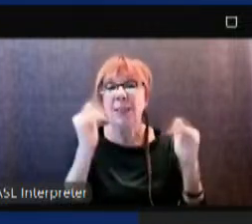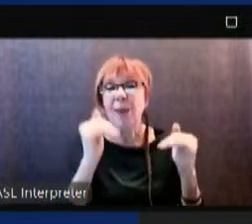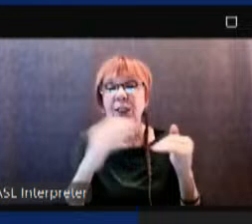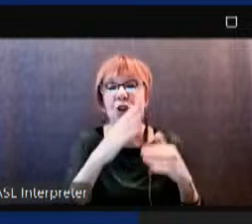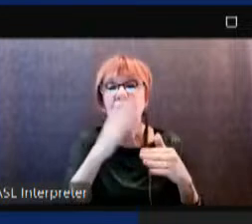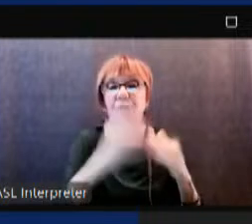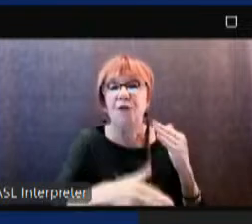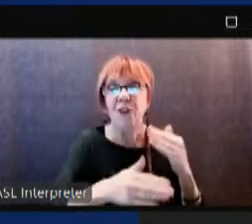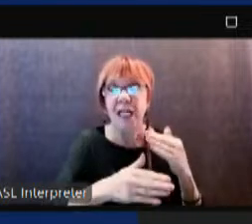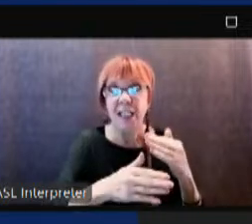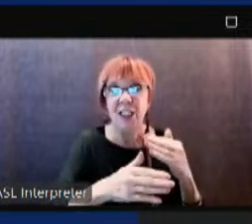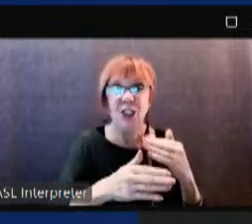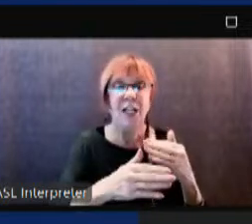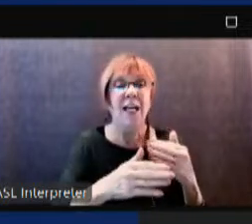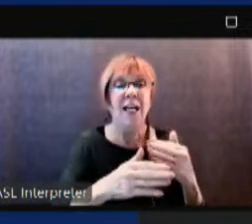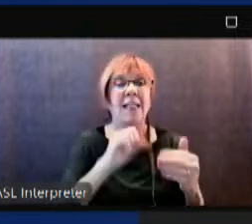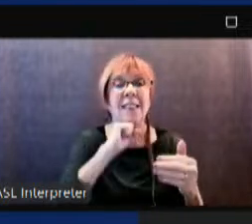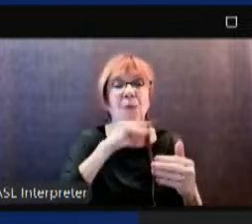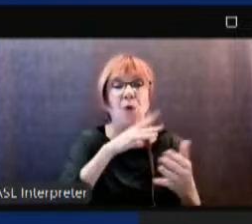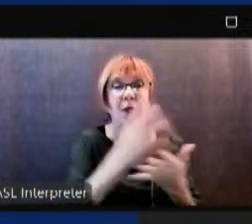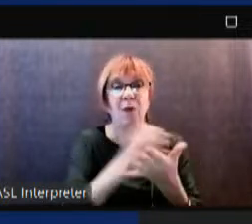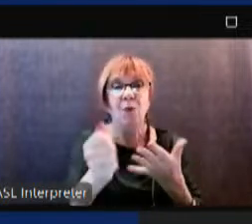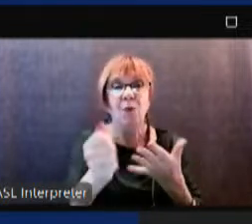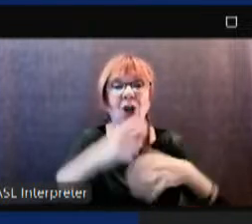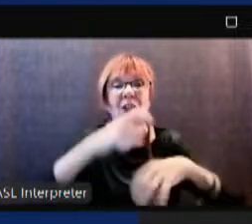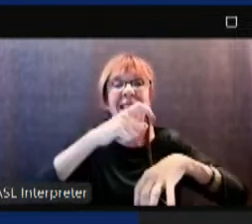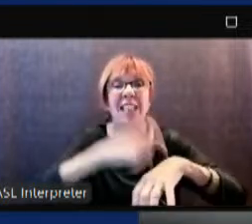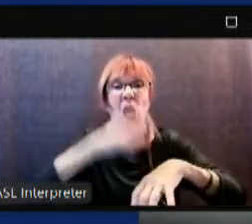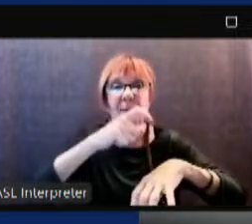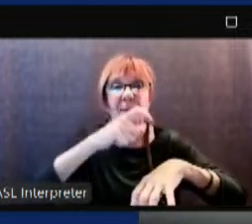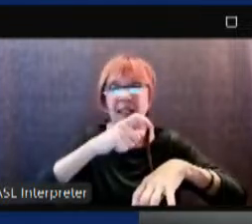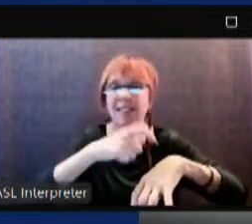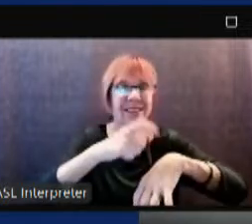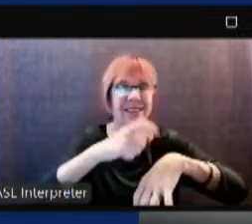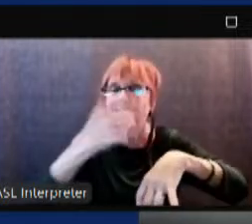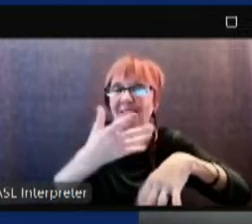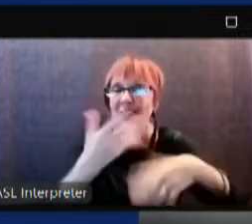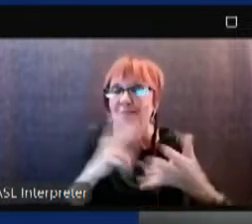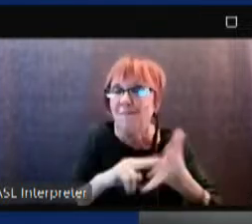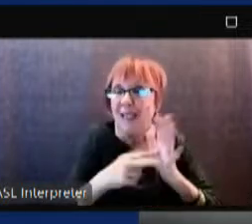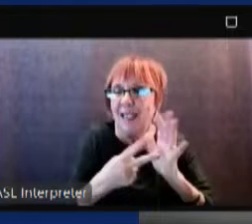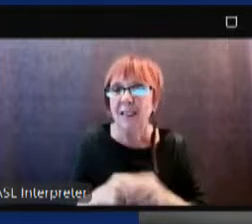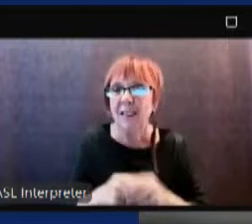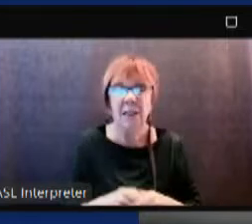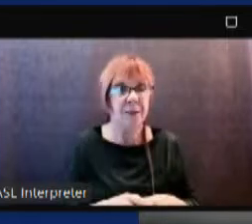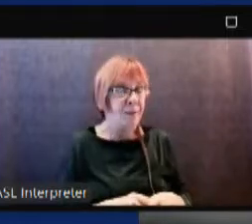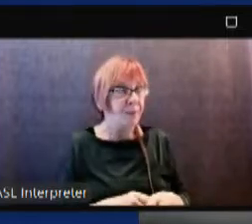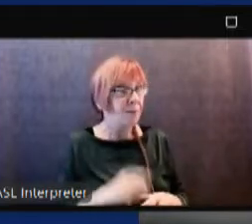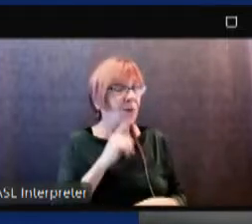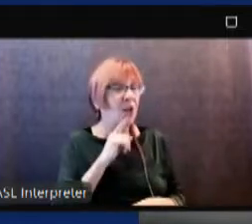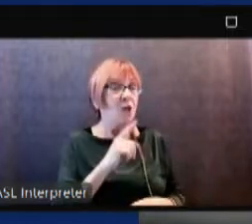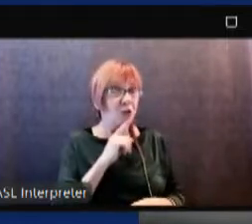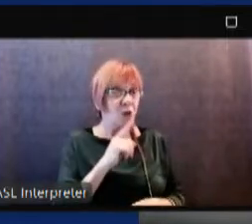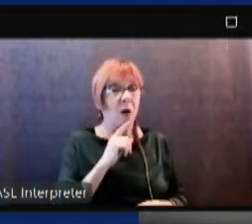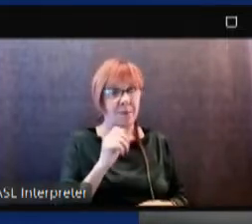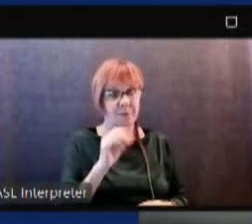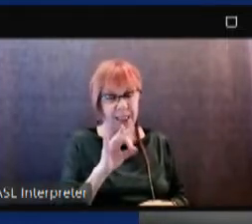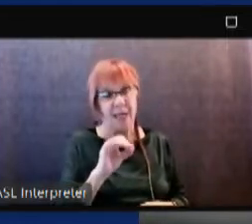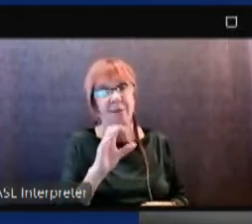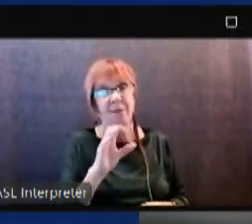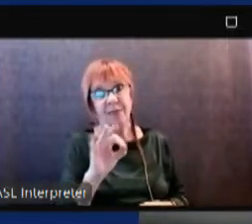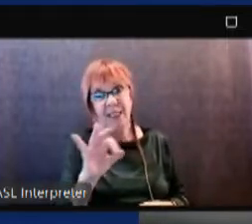please define what the timely manner is? Sure. So for those that are opted out and are doing the debris